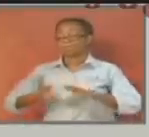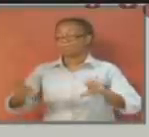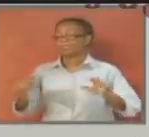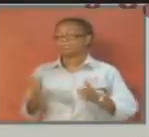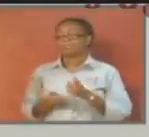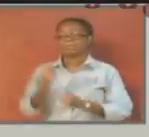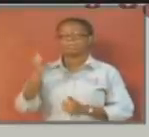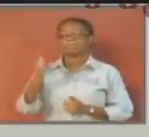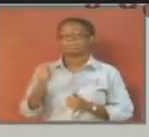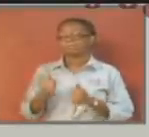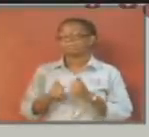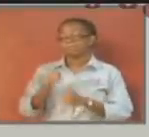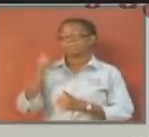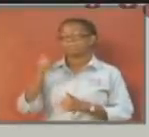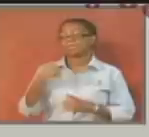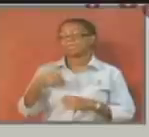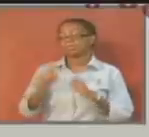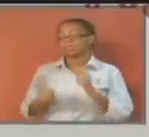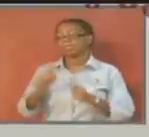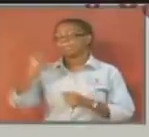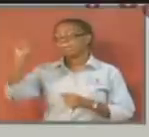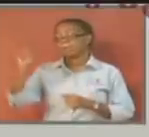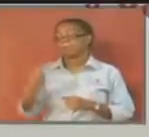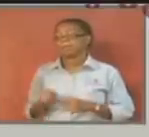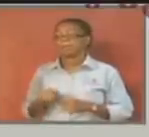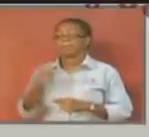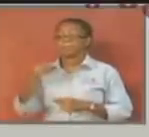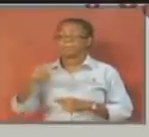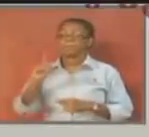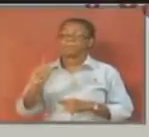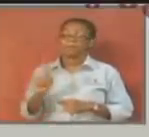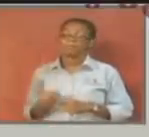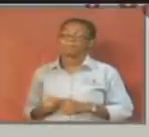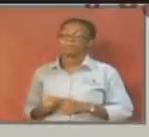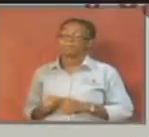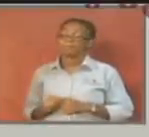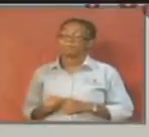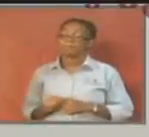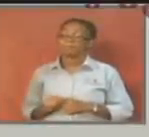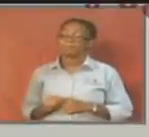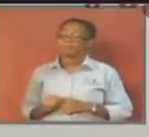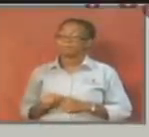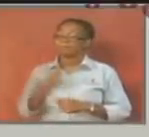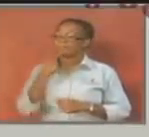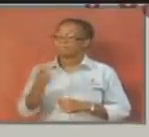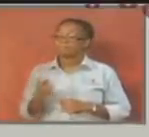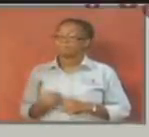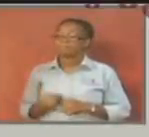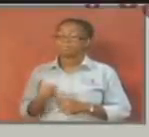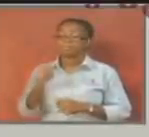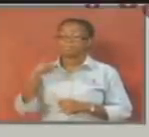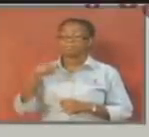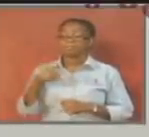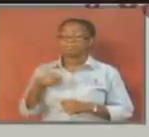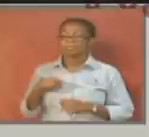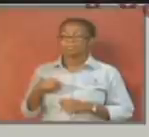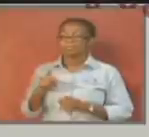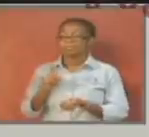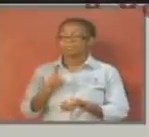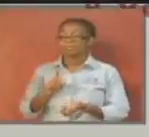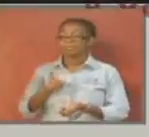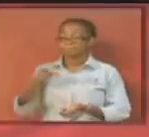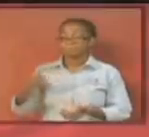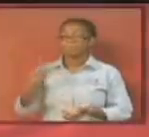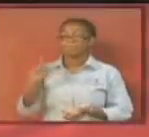major circulating strain in Trinidad and Tobago. And she can go back into her graph if she wishes, Professor Carrington. Can we get the